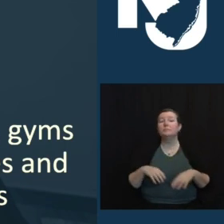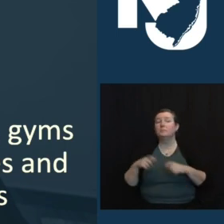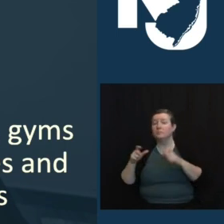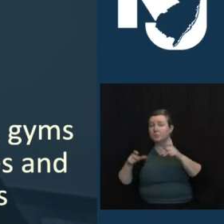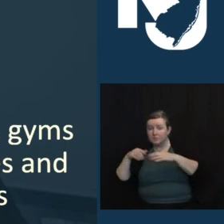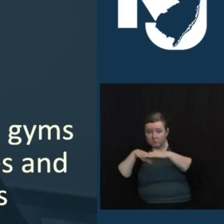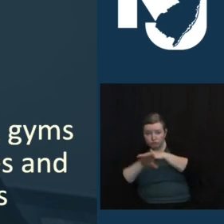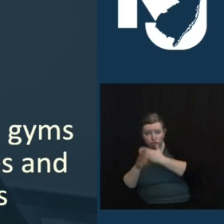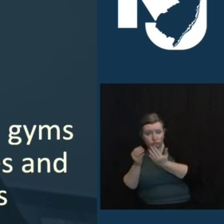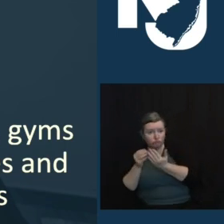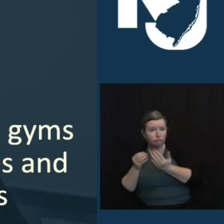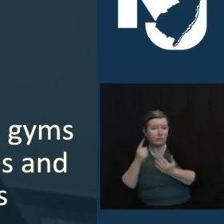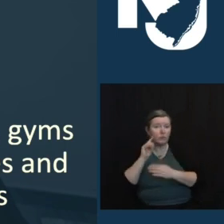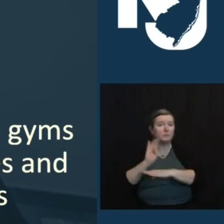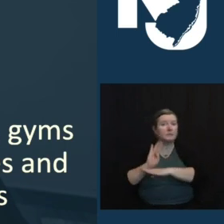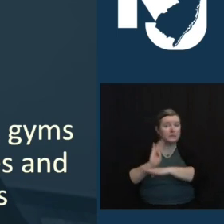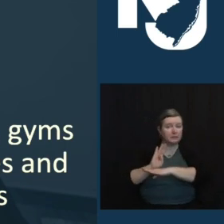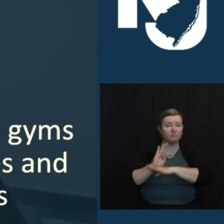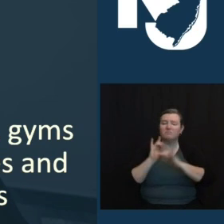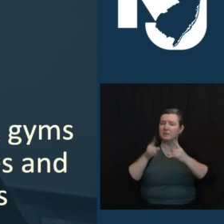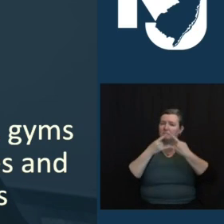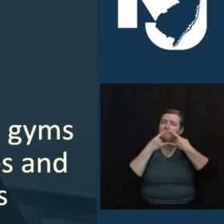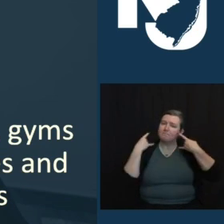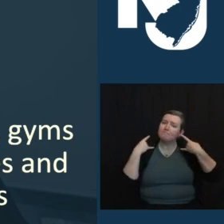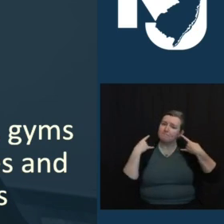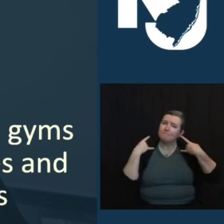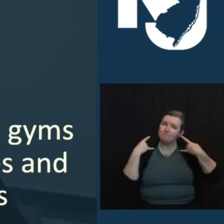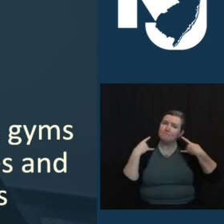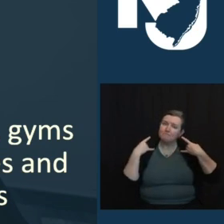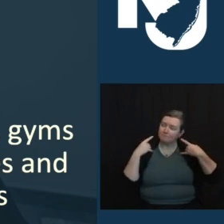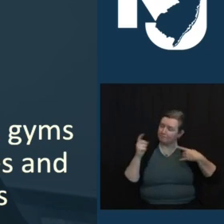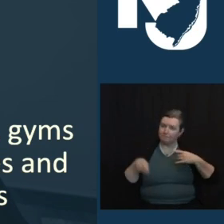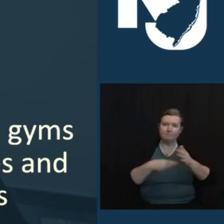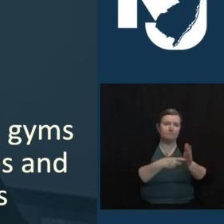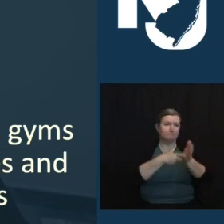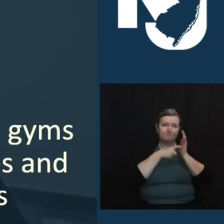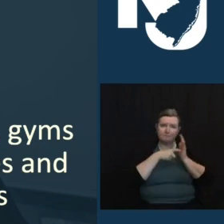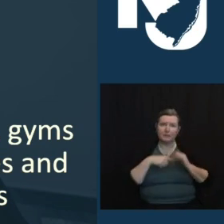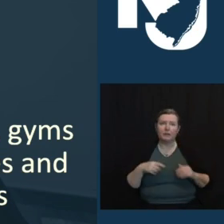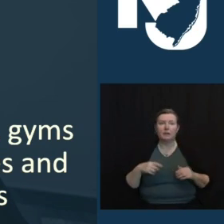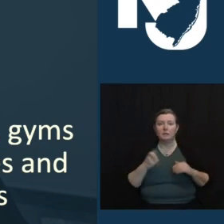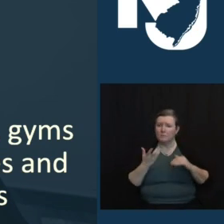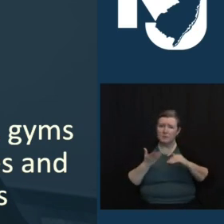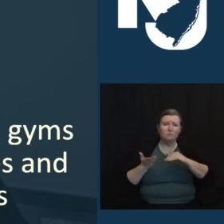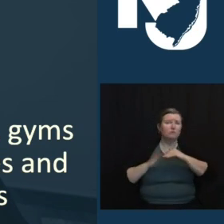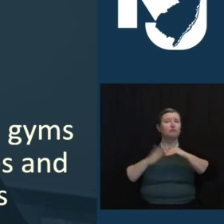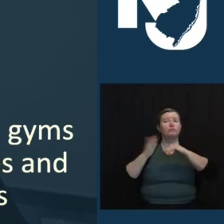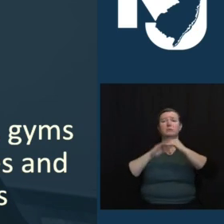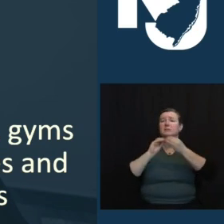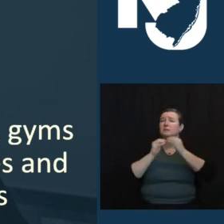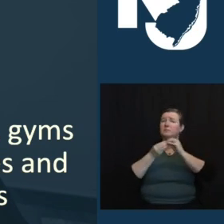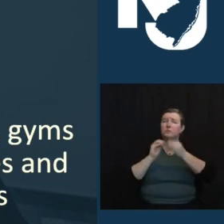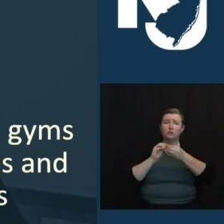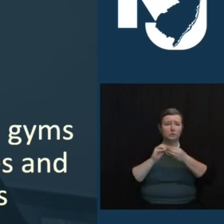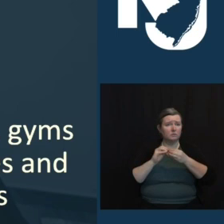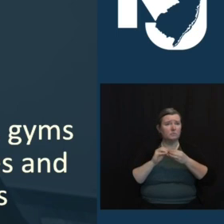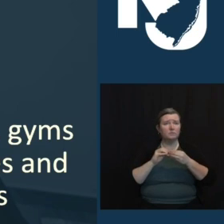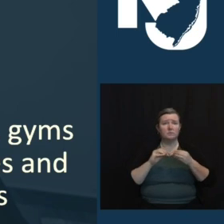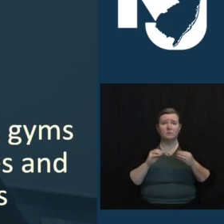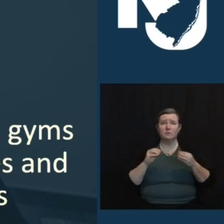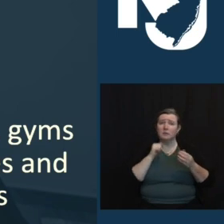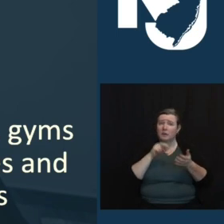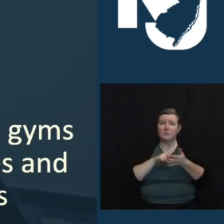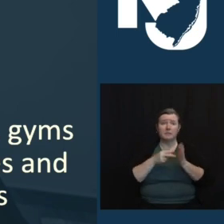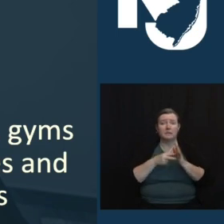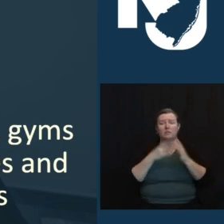public health guidelines. Just because we are able to take these steps to deliberately and responsibly reopen more of our economy